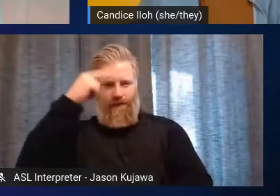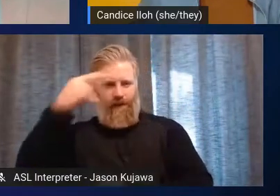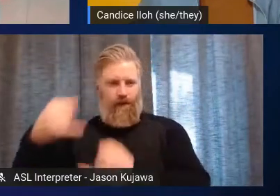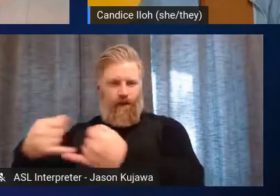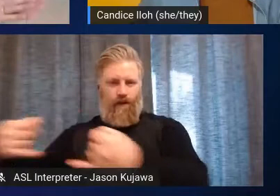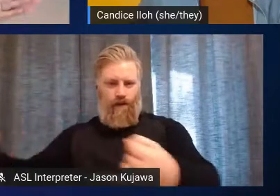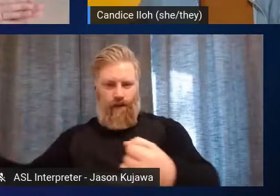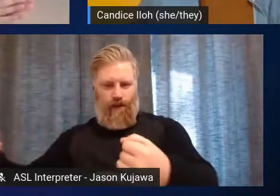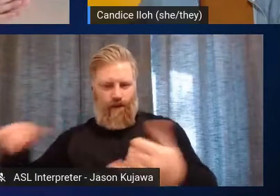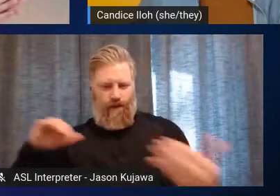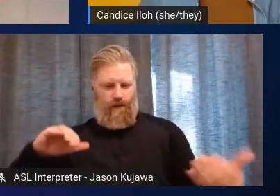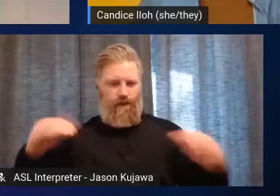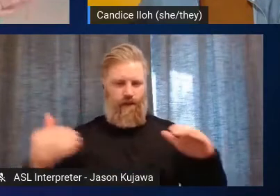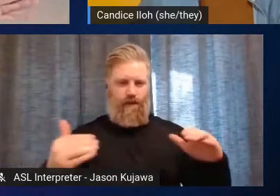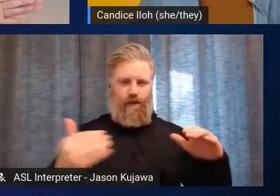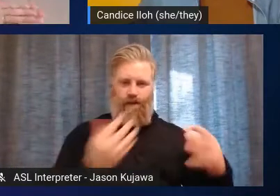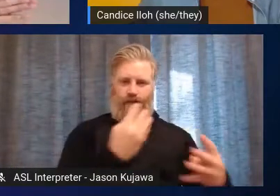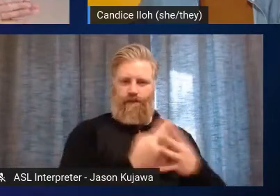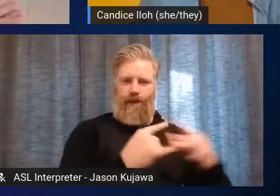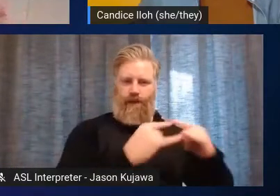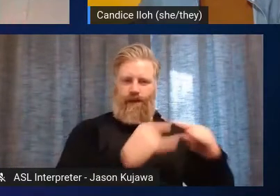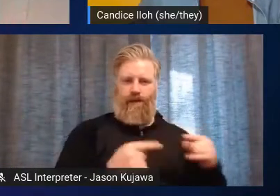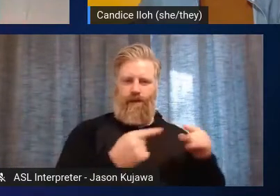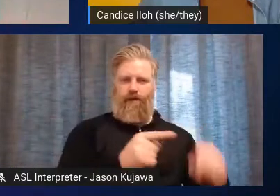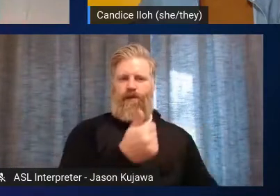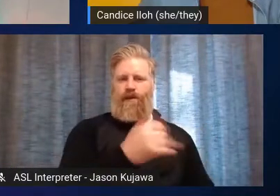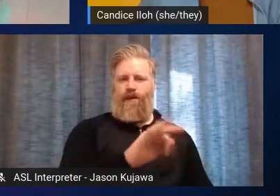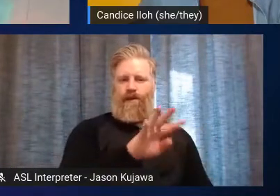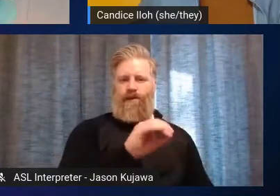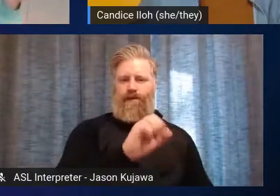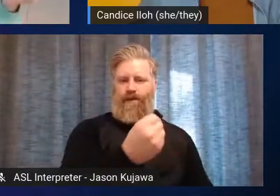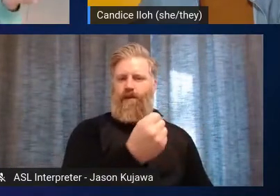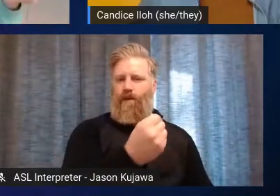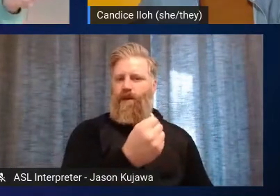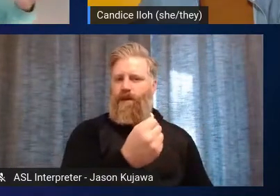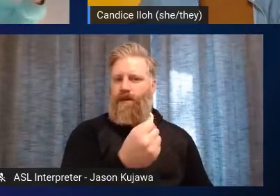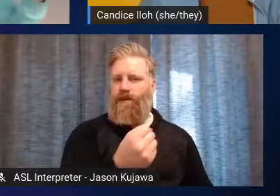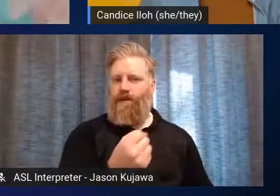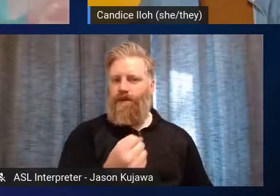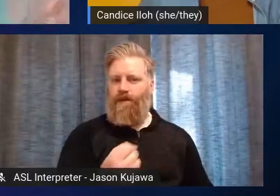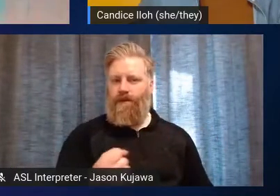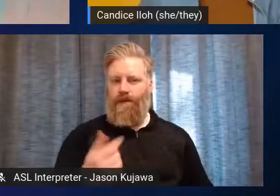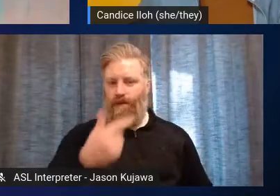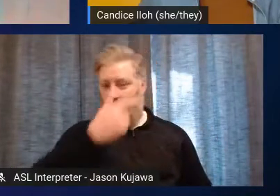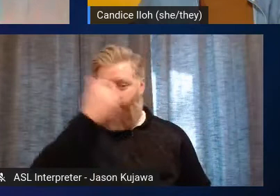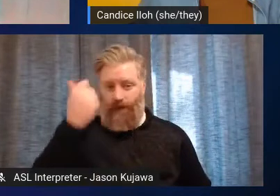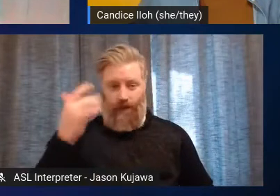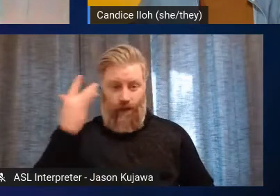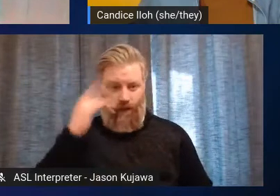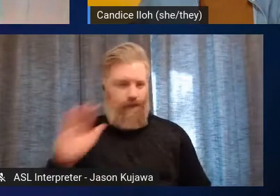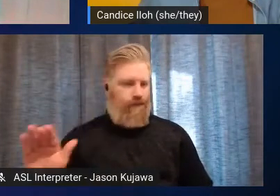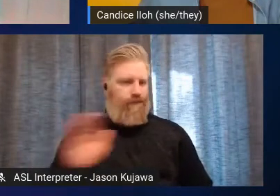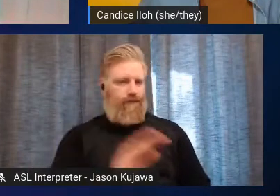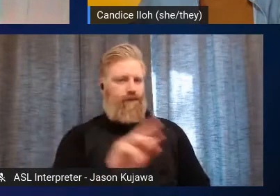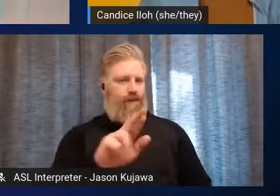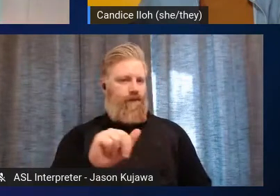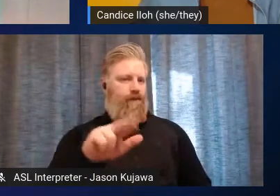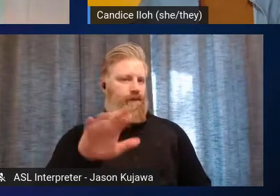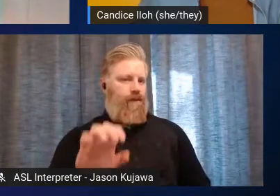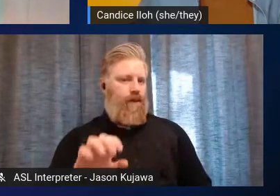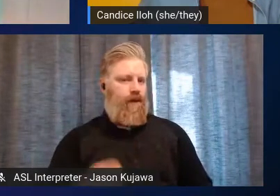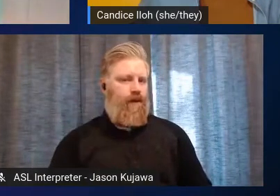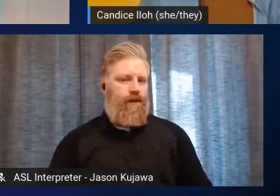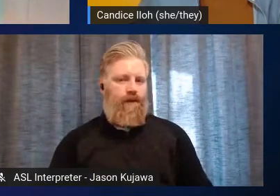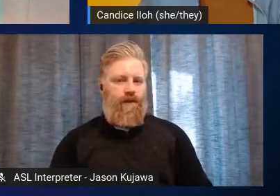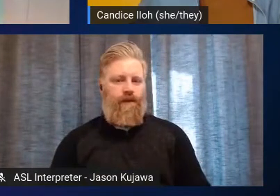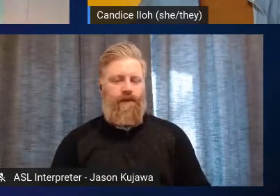into incarceration camps in the 1940s because of their race. And I